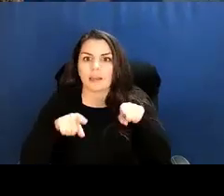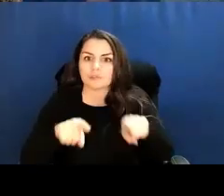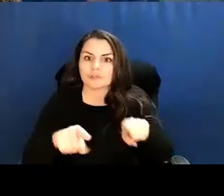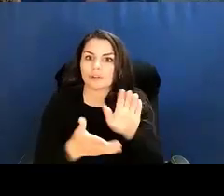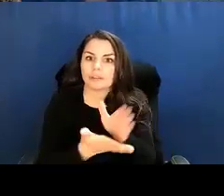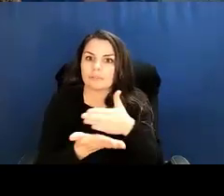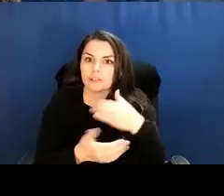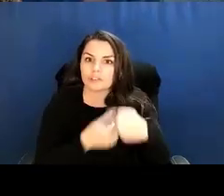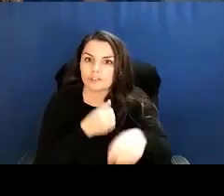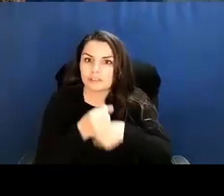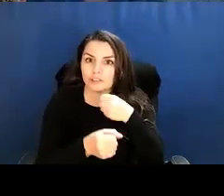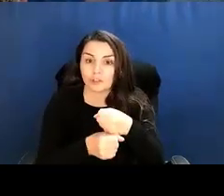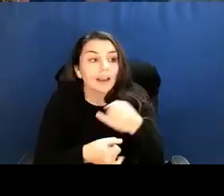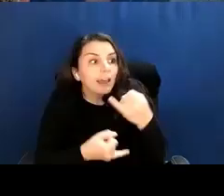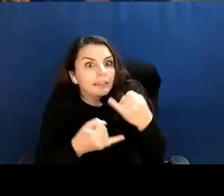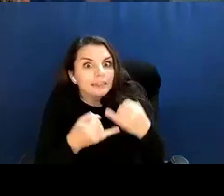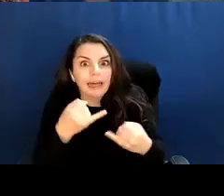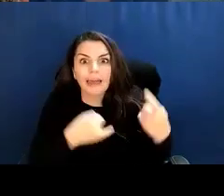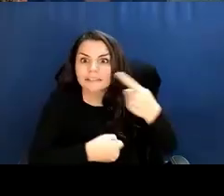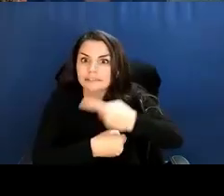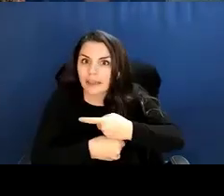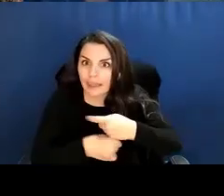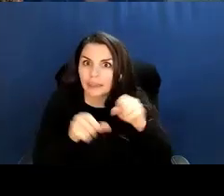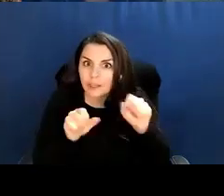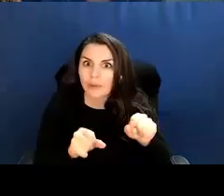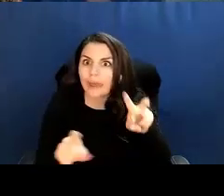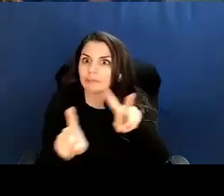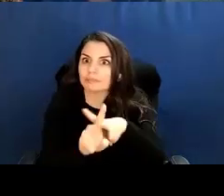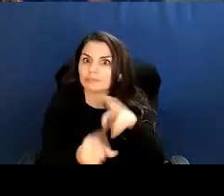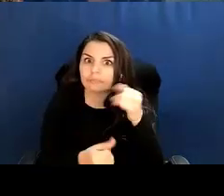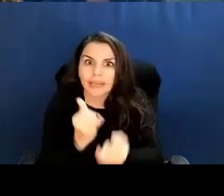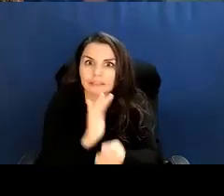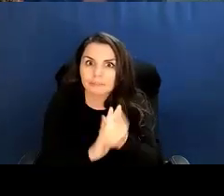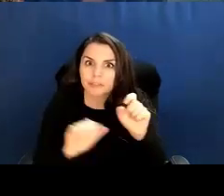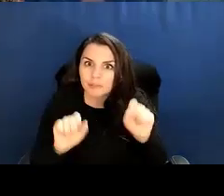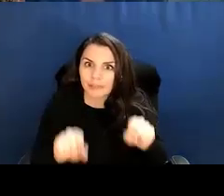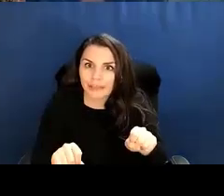to allow you to appoint 3 trainees, and you'll have to